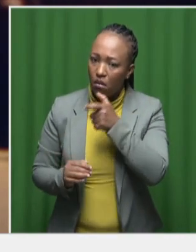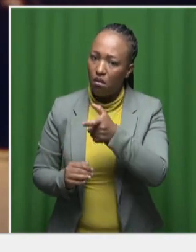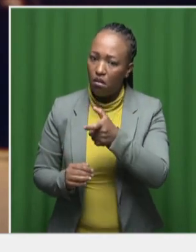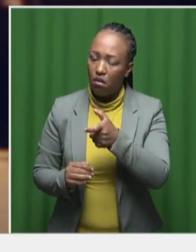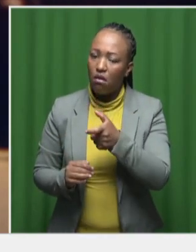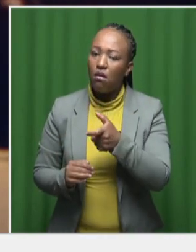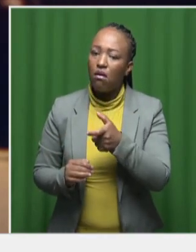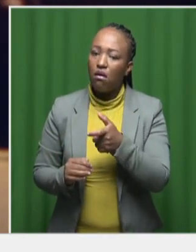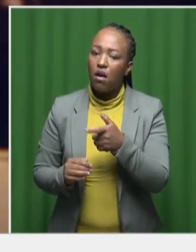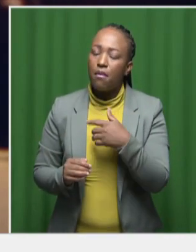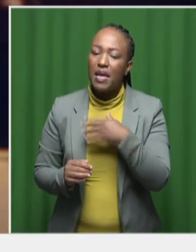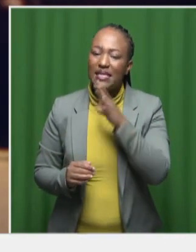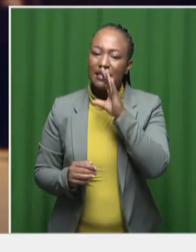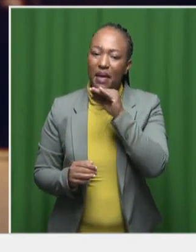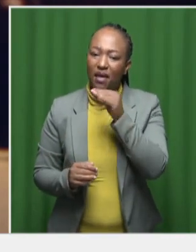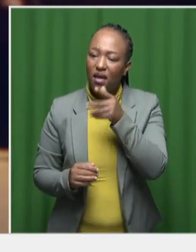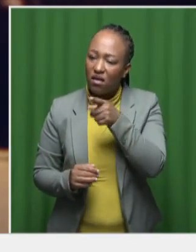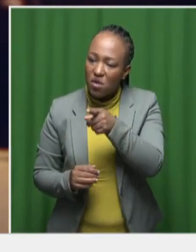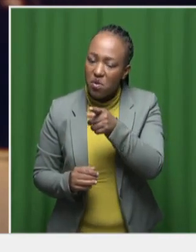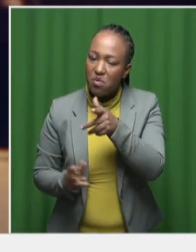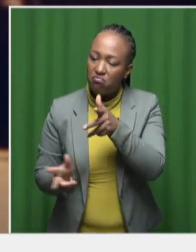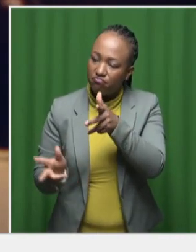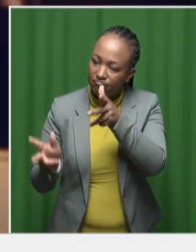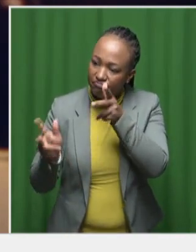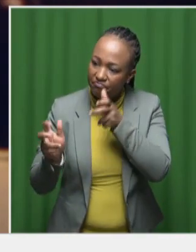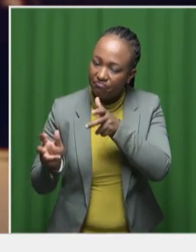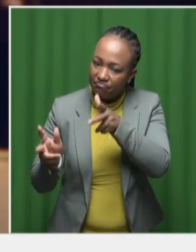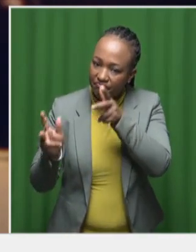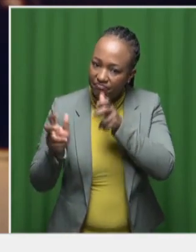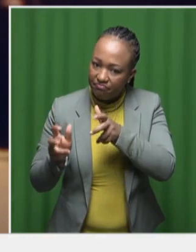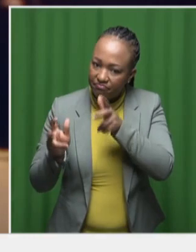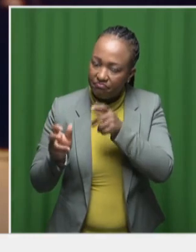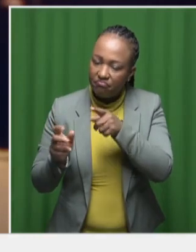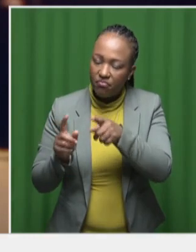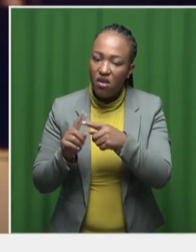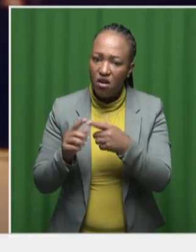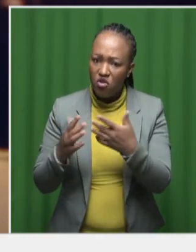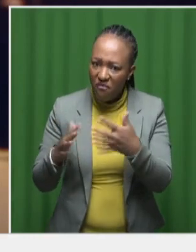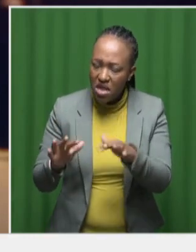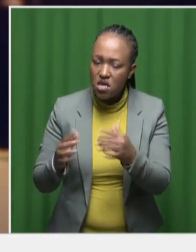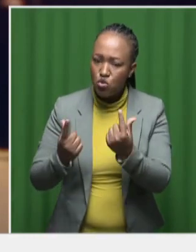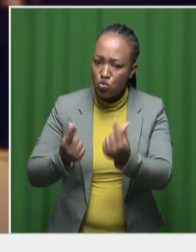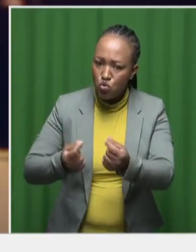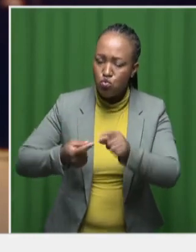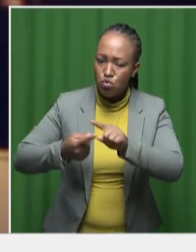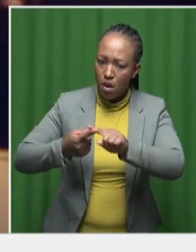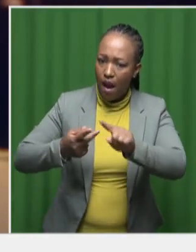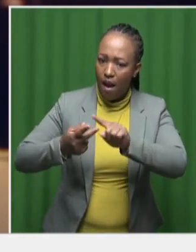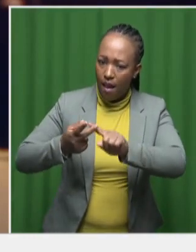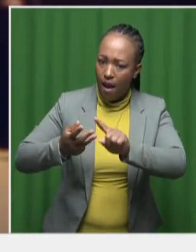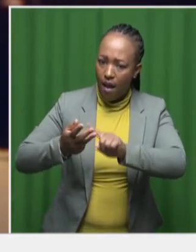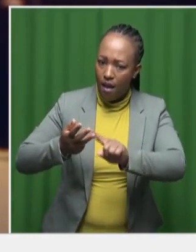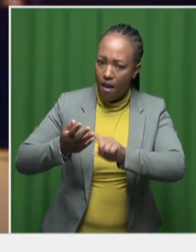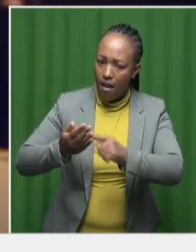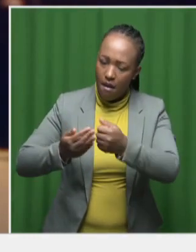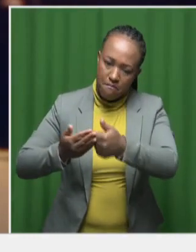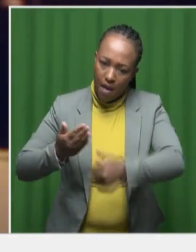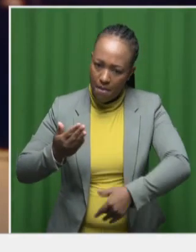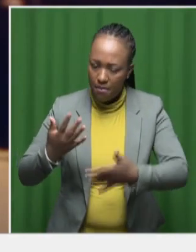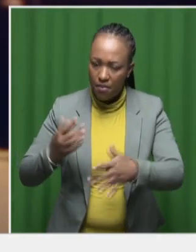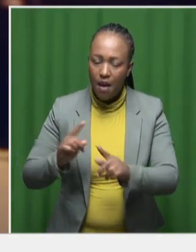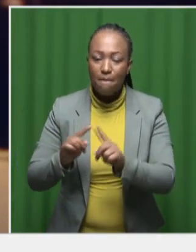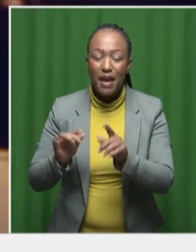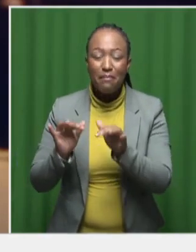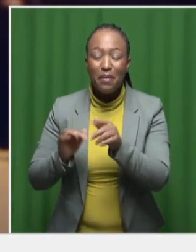It's one thing speaking to you and hearing you speak from of what you have done, but the desperate citizens, the